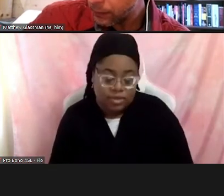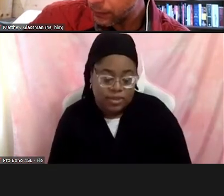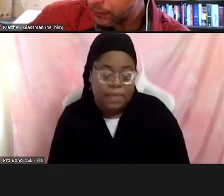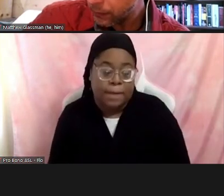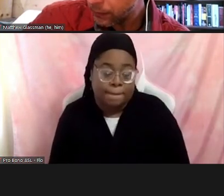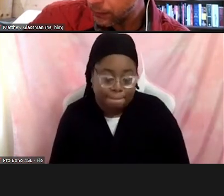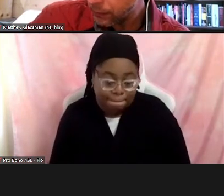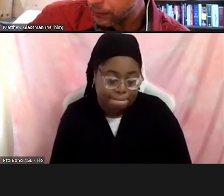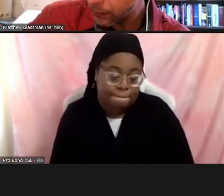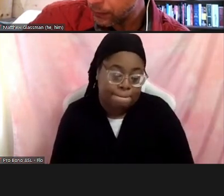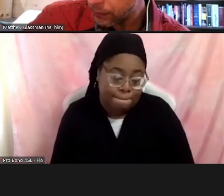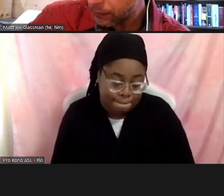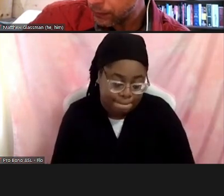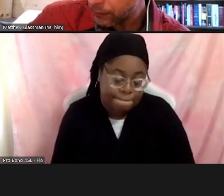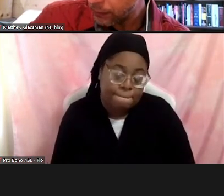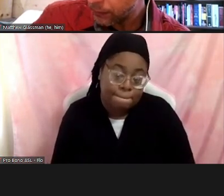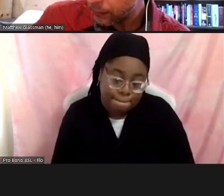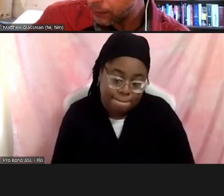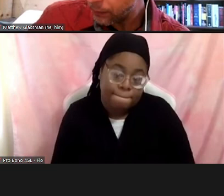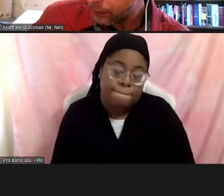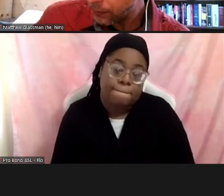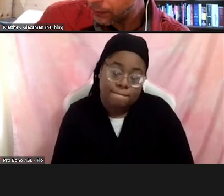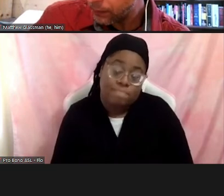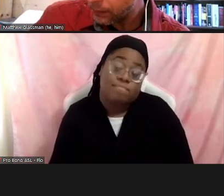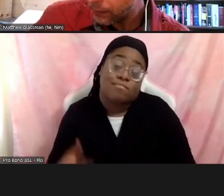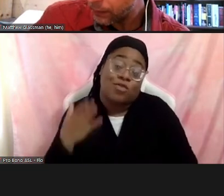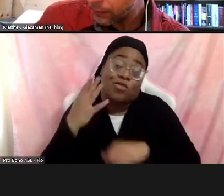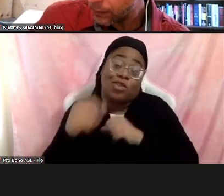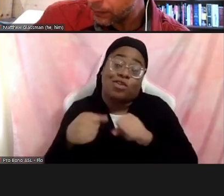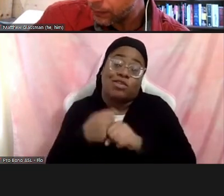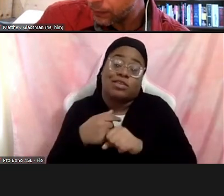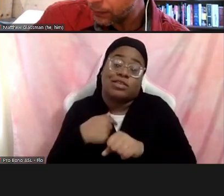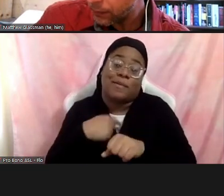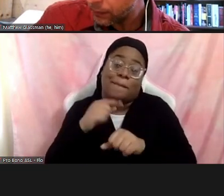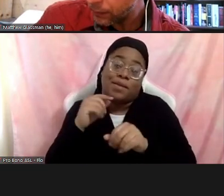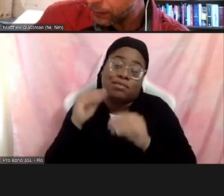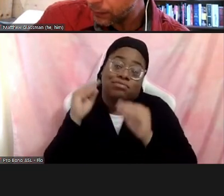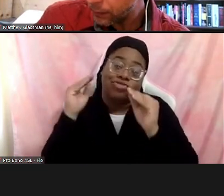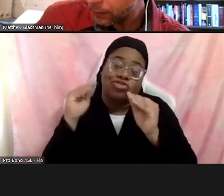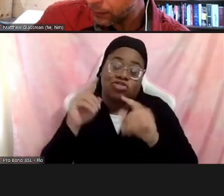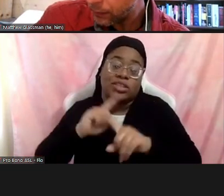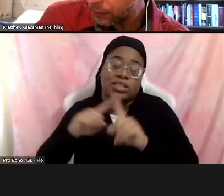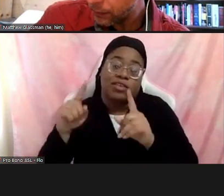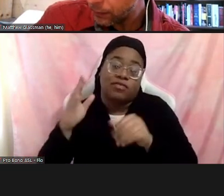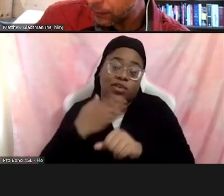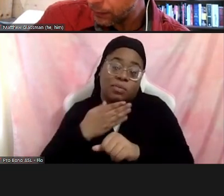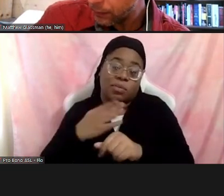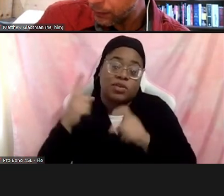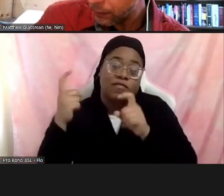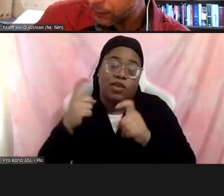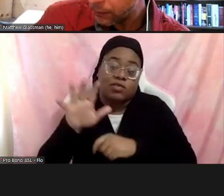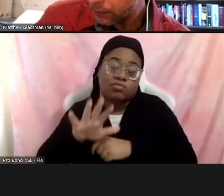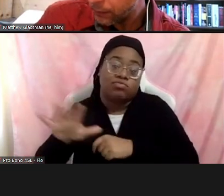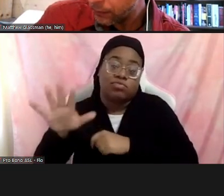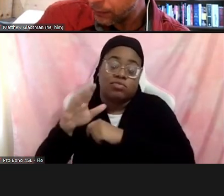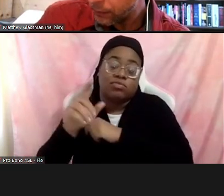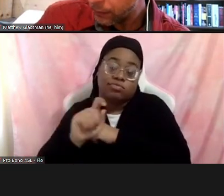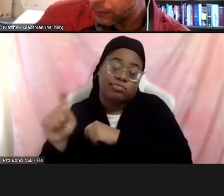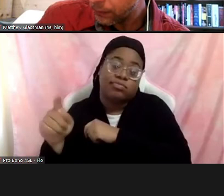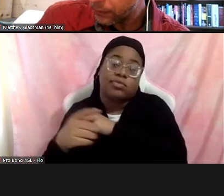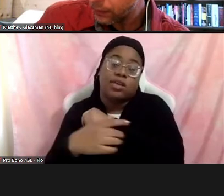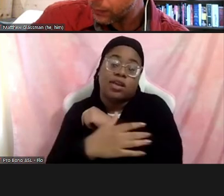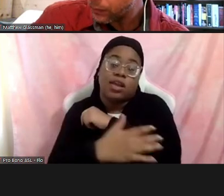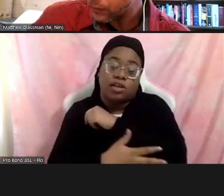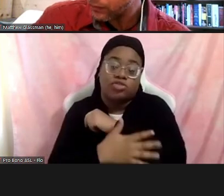So for me, over the years, I've been teaching at different music festivals in different countries, and I also